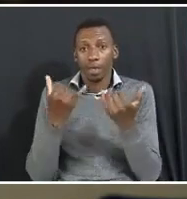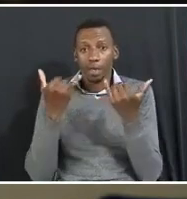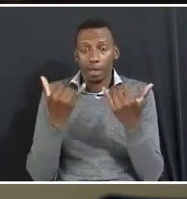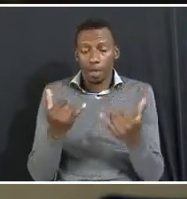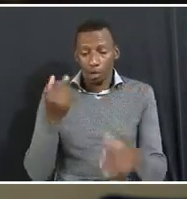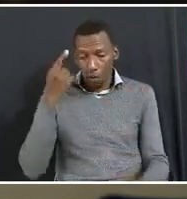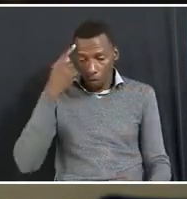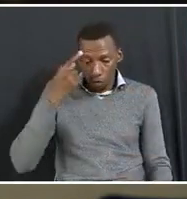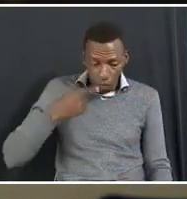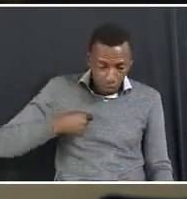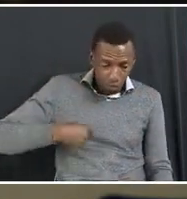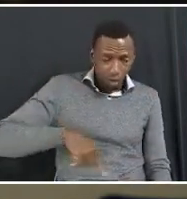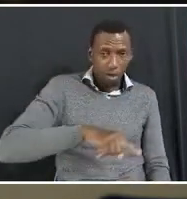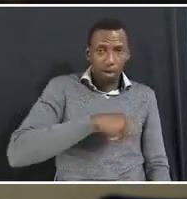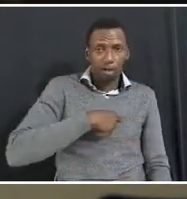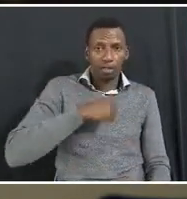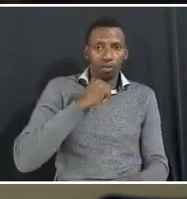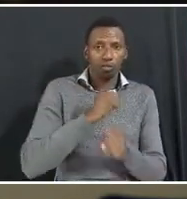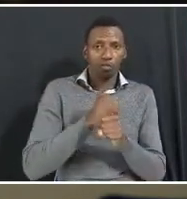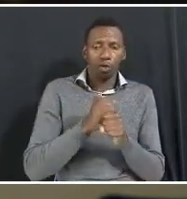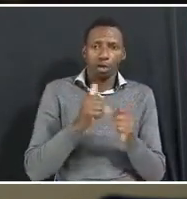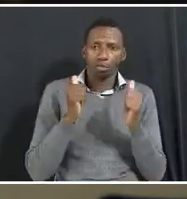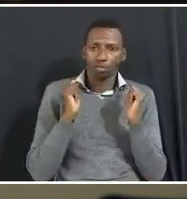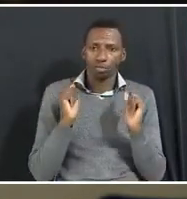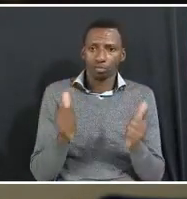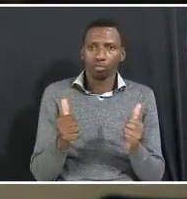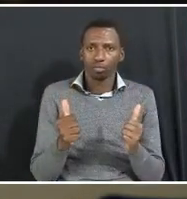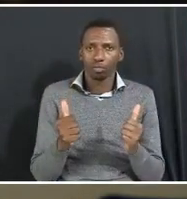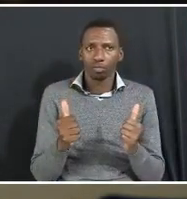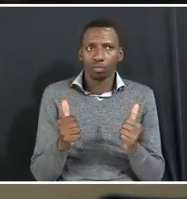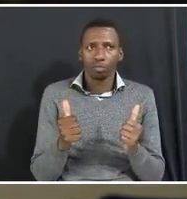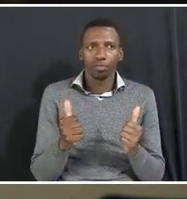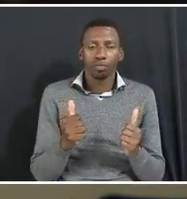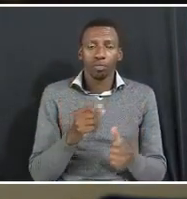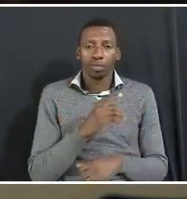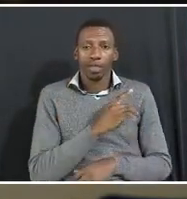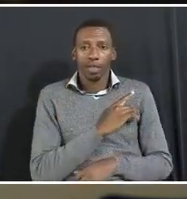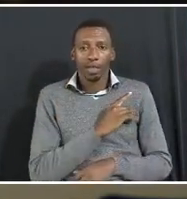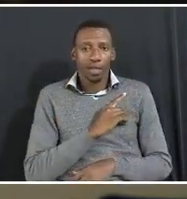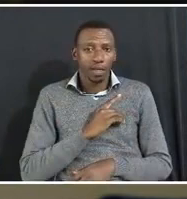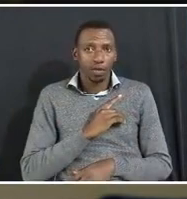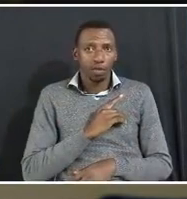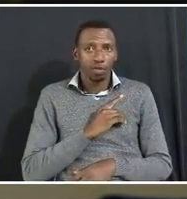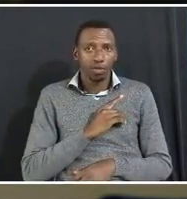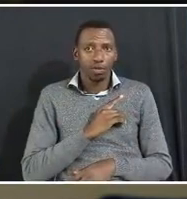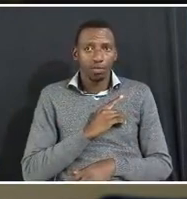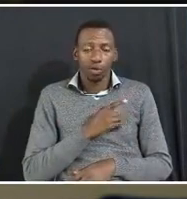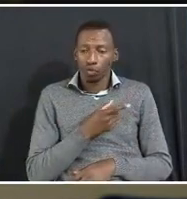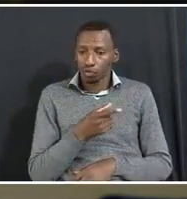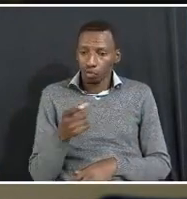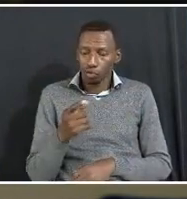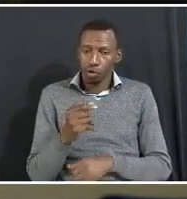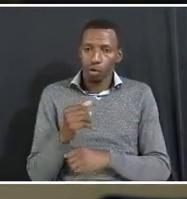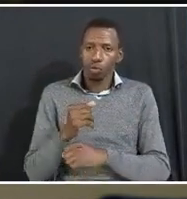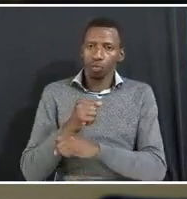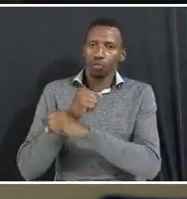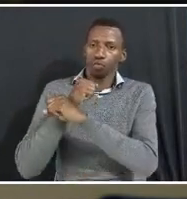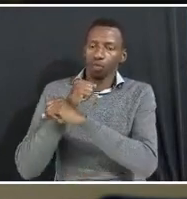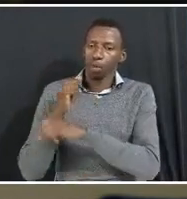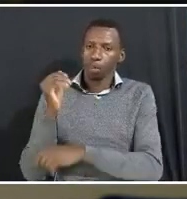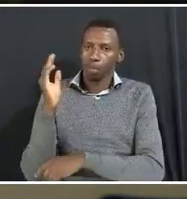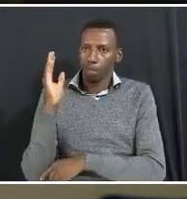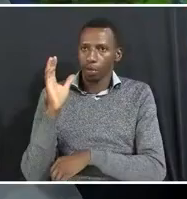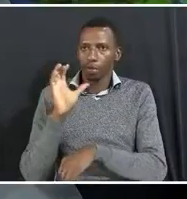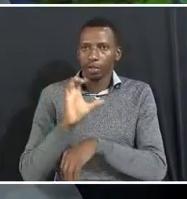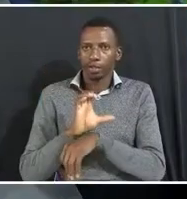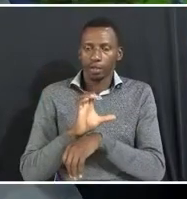work effectively, the deacons, they are the custodian of the church property. And the church property involves even